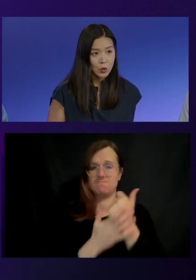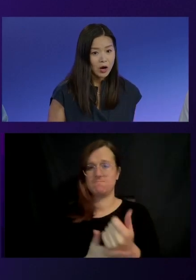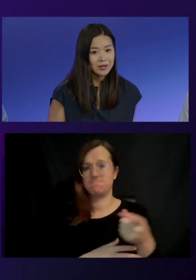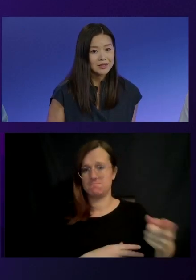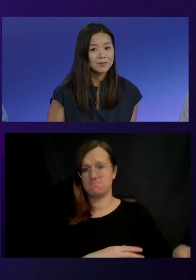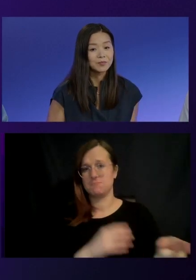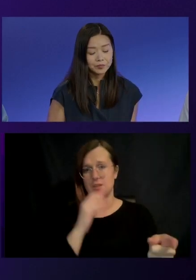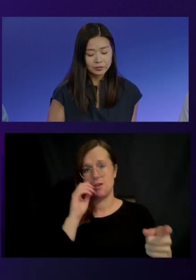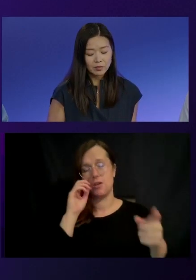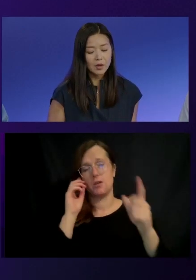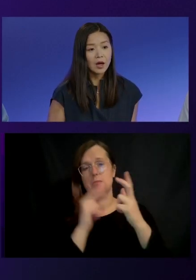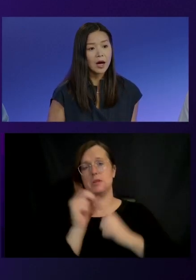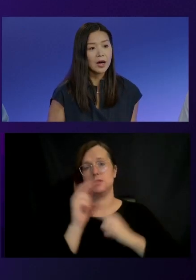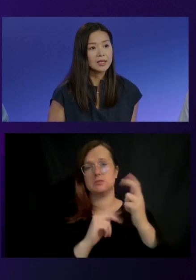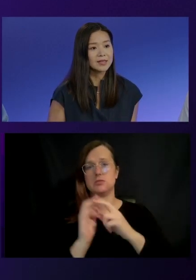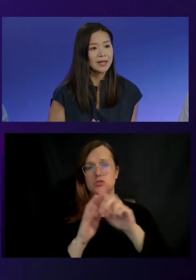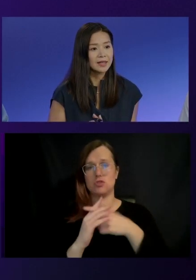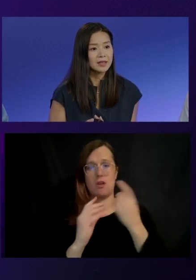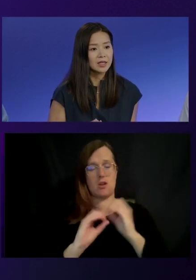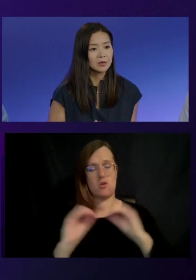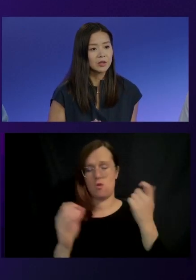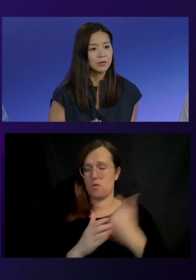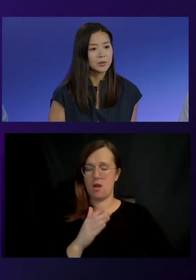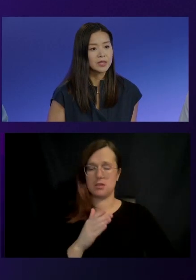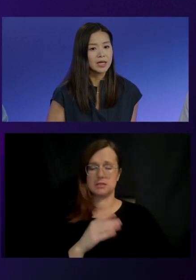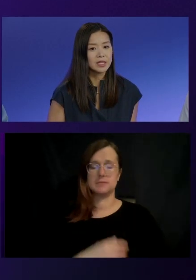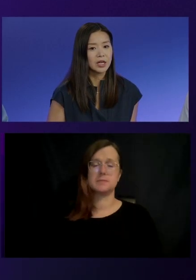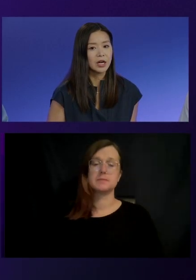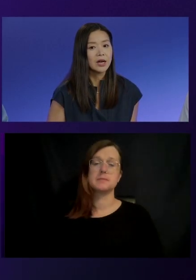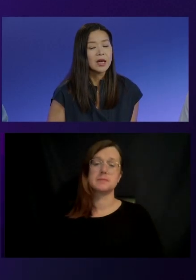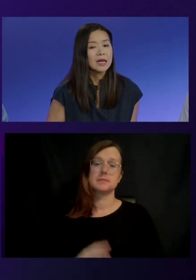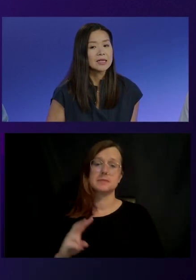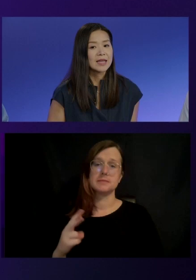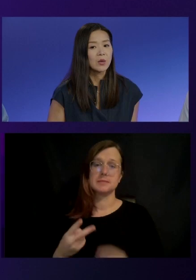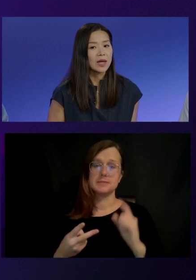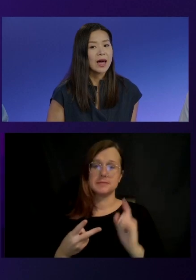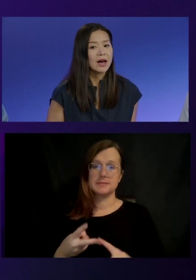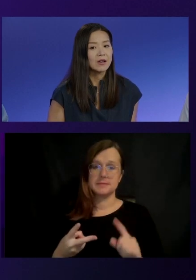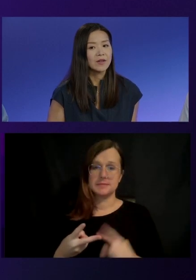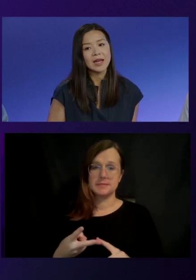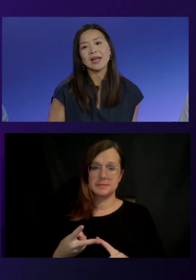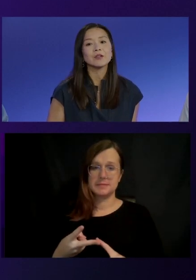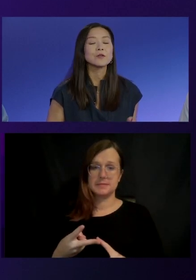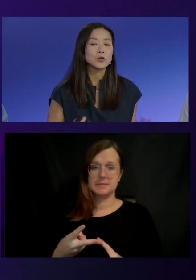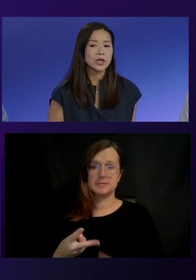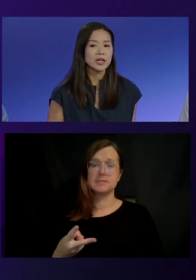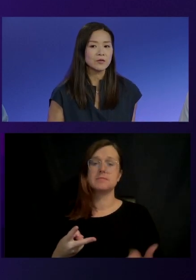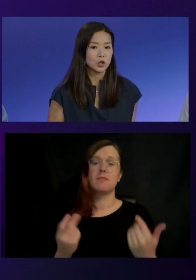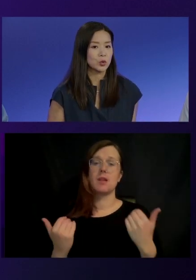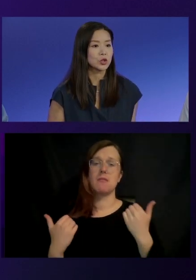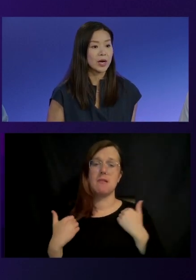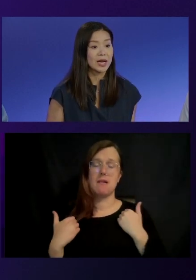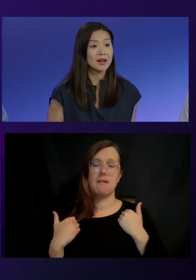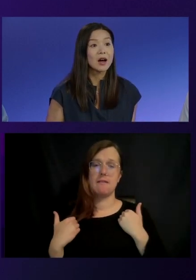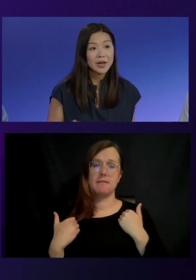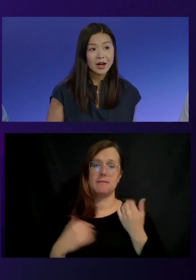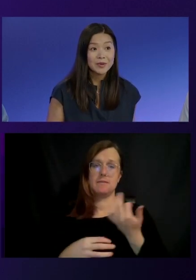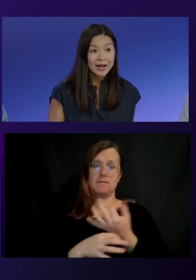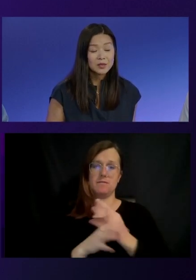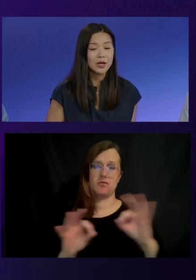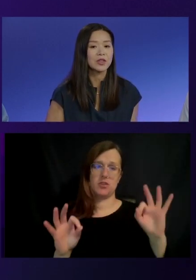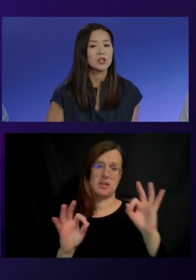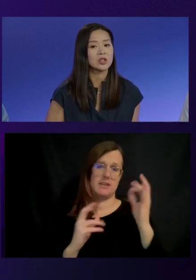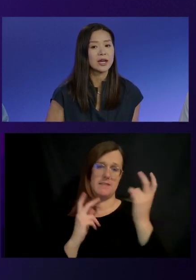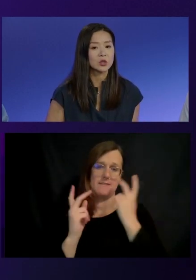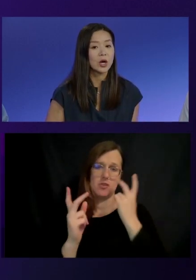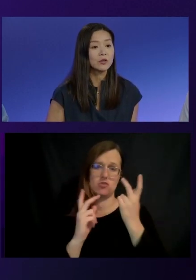Graviton at no cost. Second, and I'm going to flip slides here, is that we have a free virtual training coming up